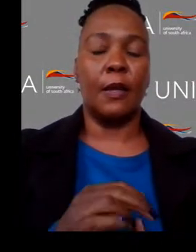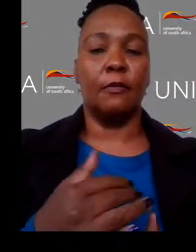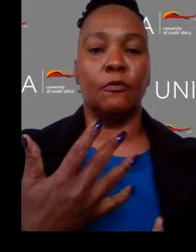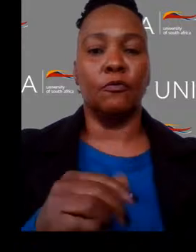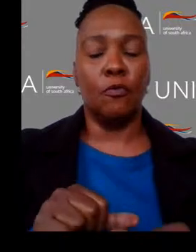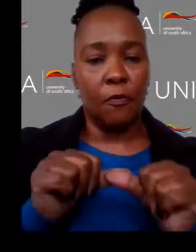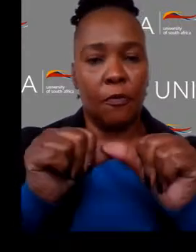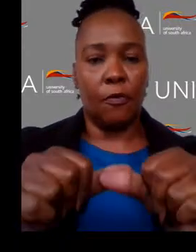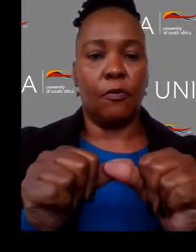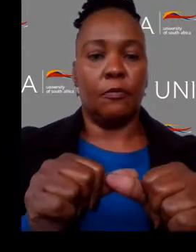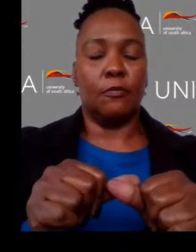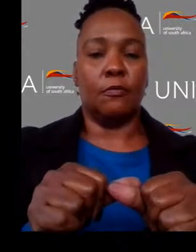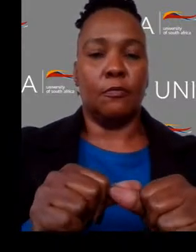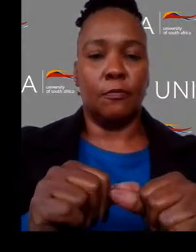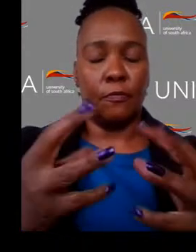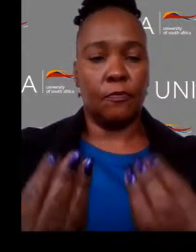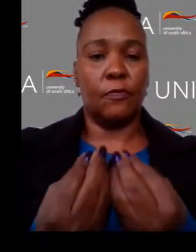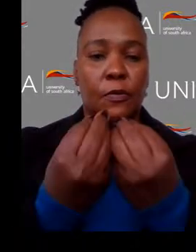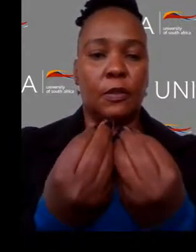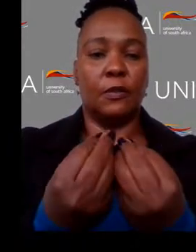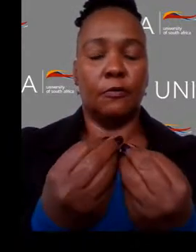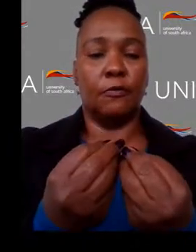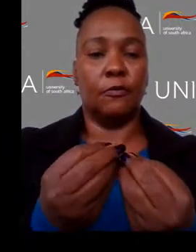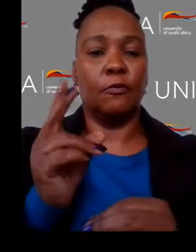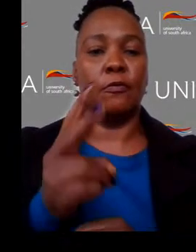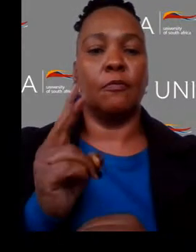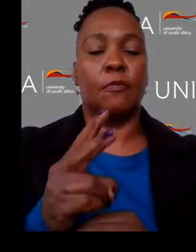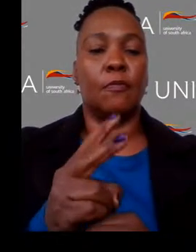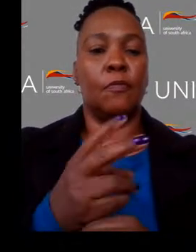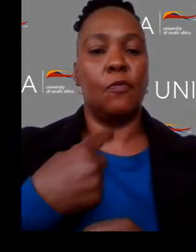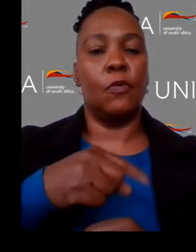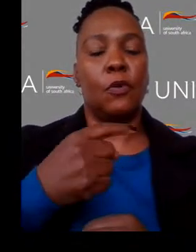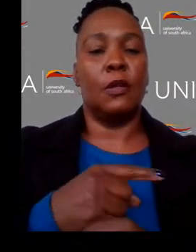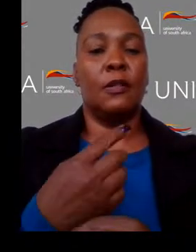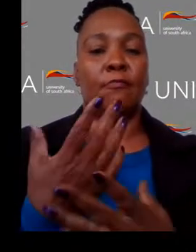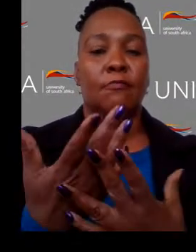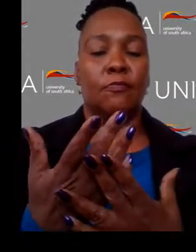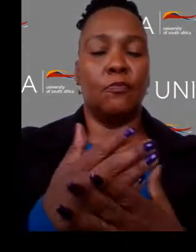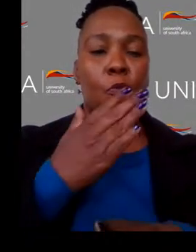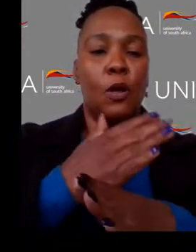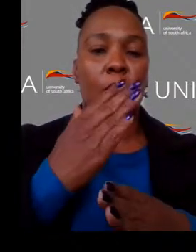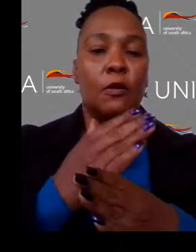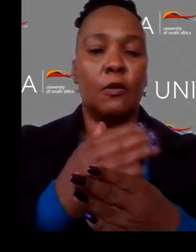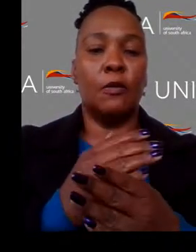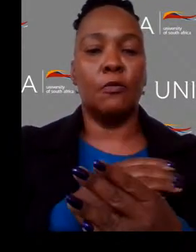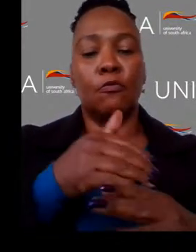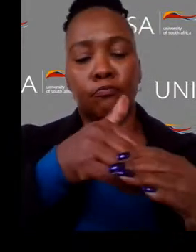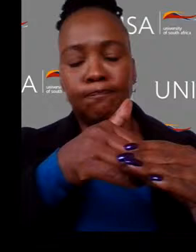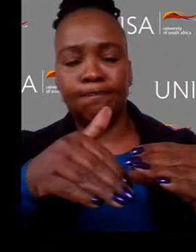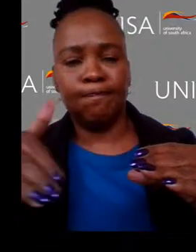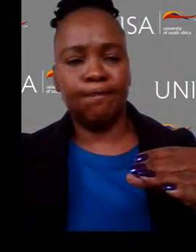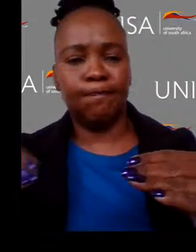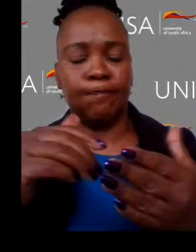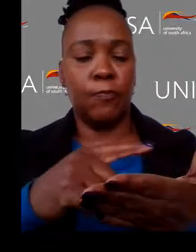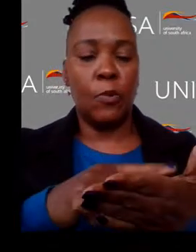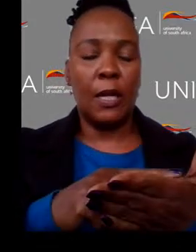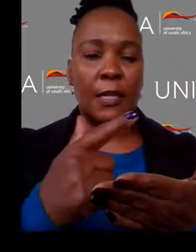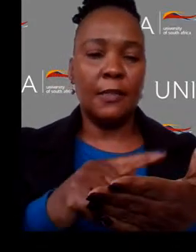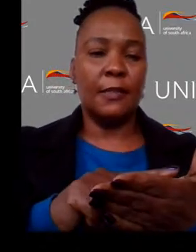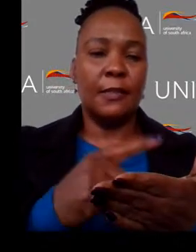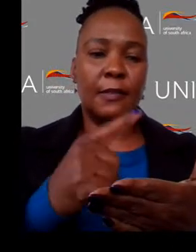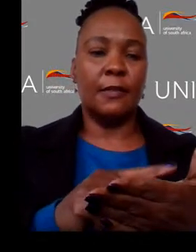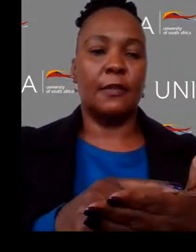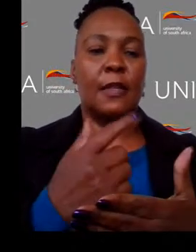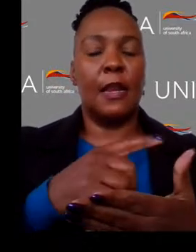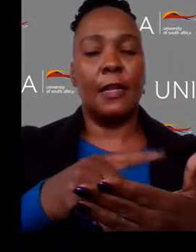along at home as well, we are working through the lessons. So for instance, the first one is lesson